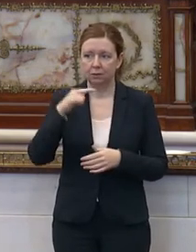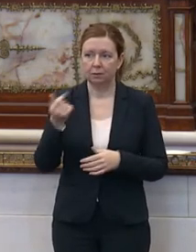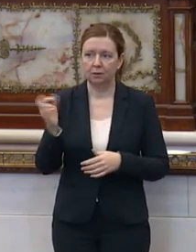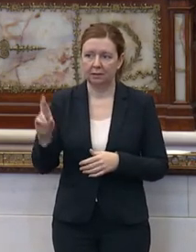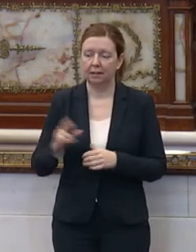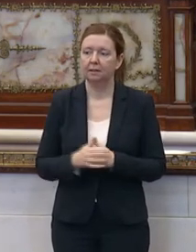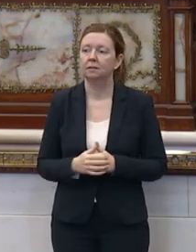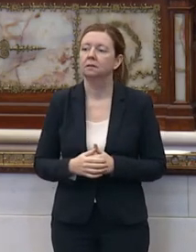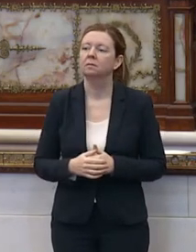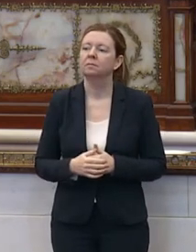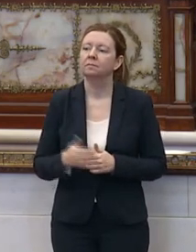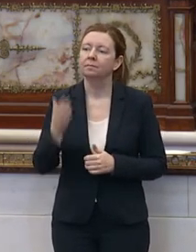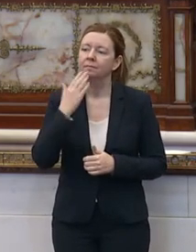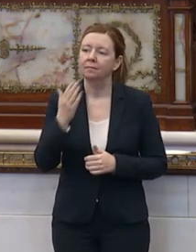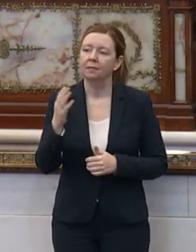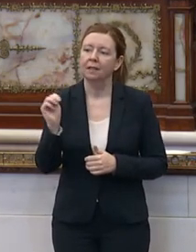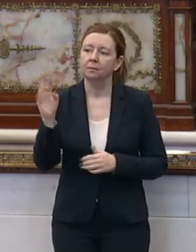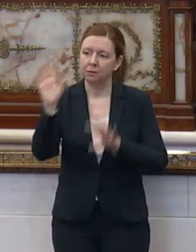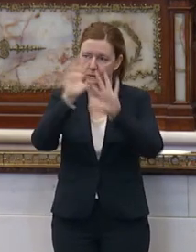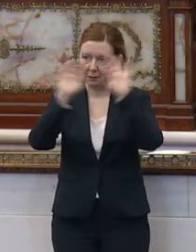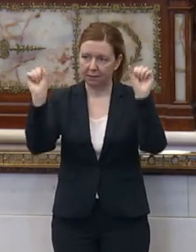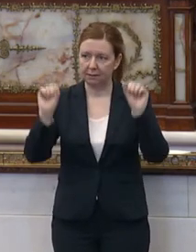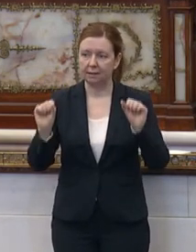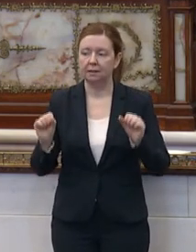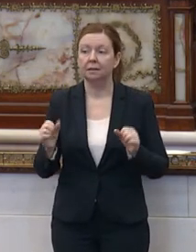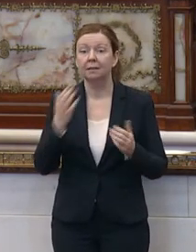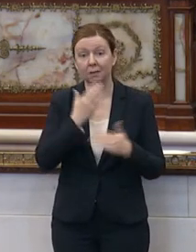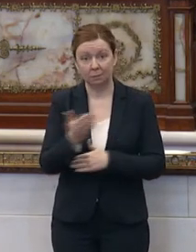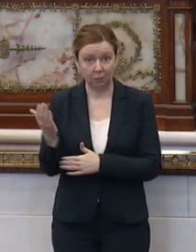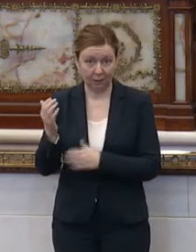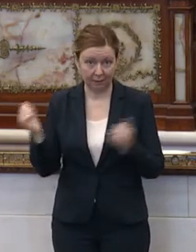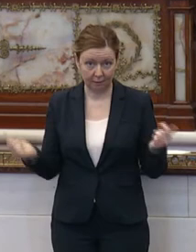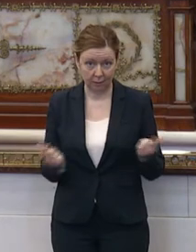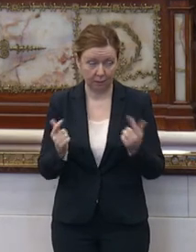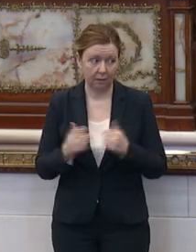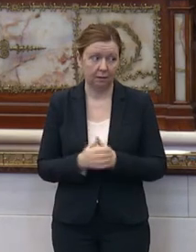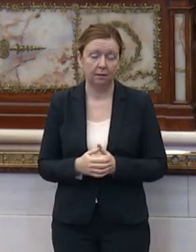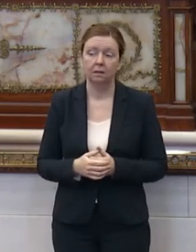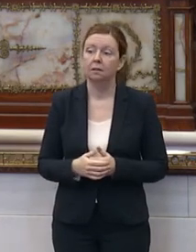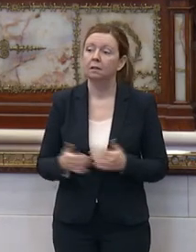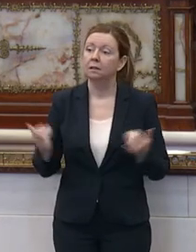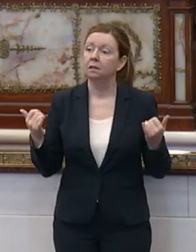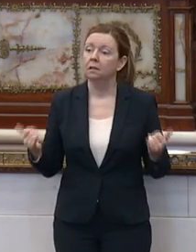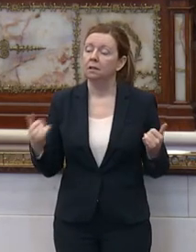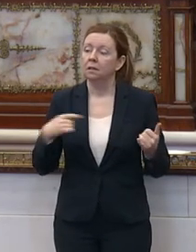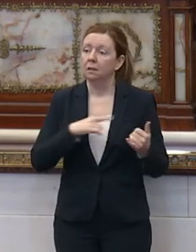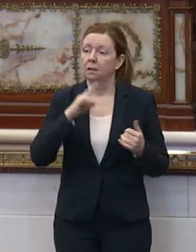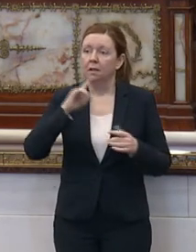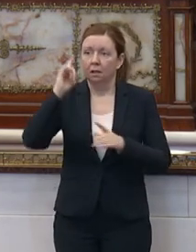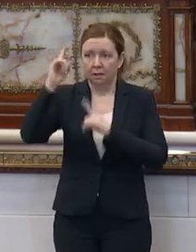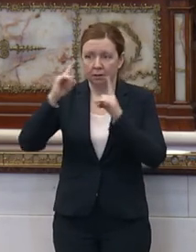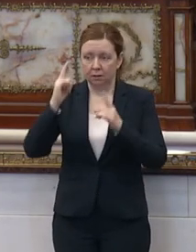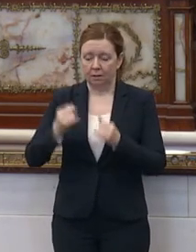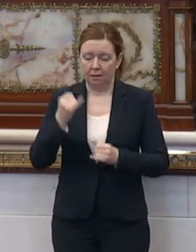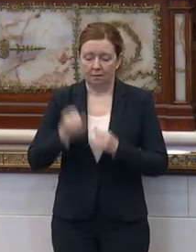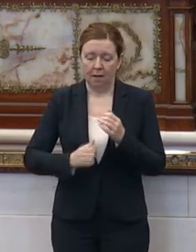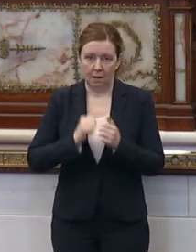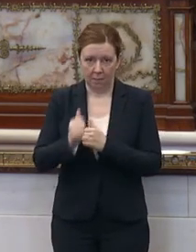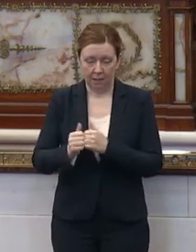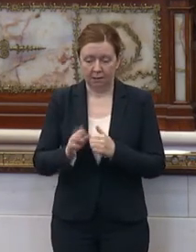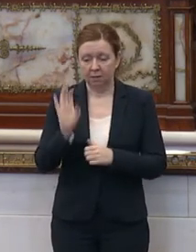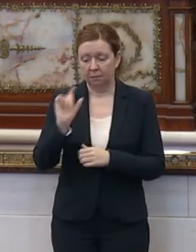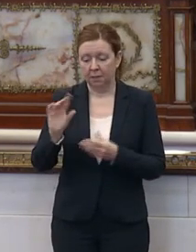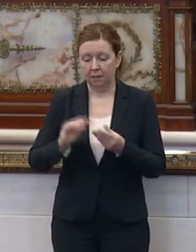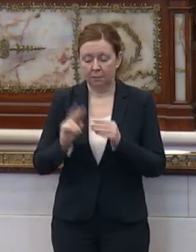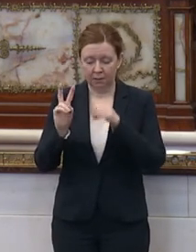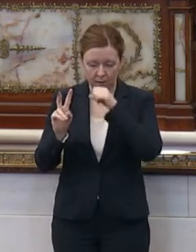Gauthier. Thank you, Mr. President, and good morning, everyone. Today, we are considering final passage of